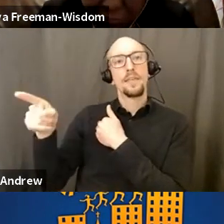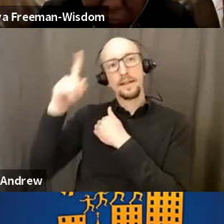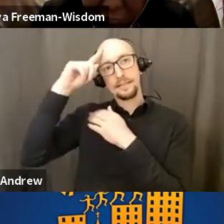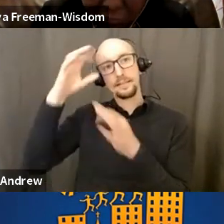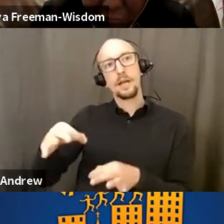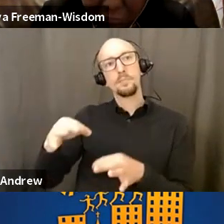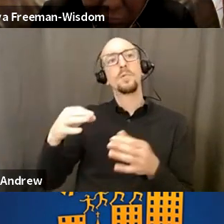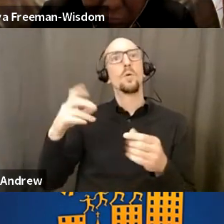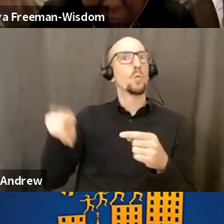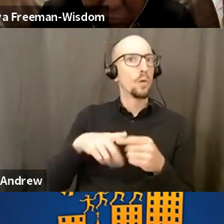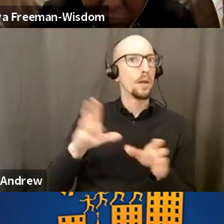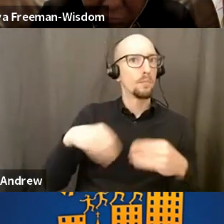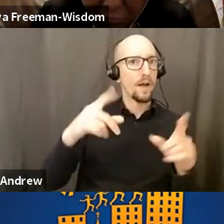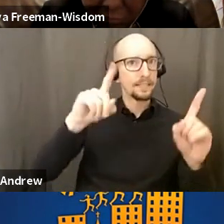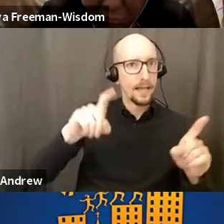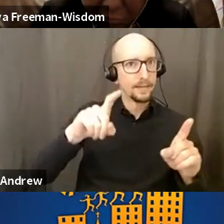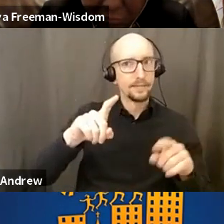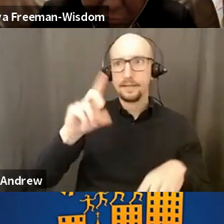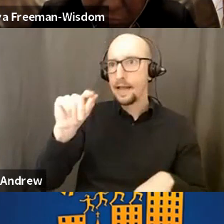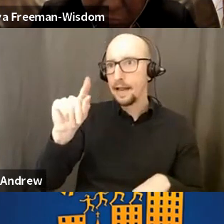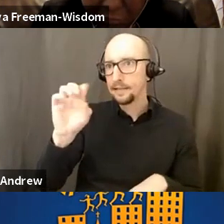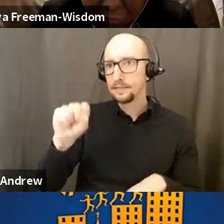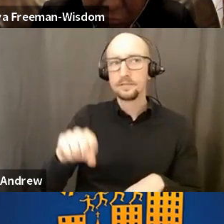the dates and the